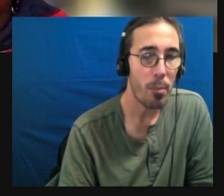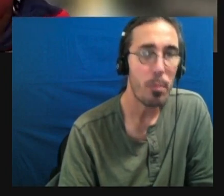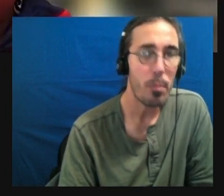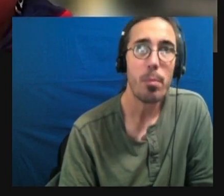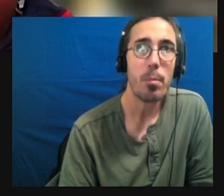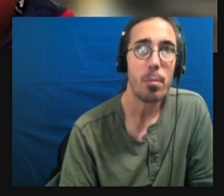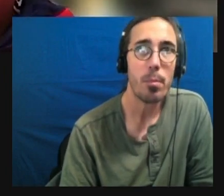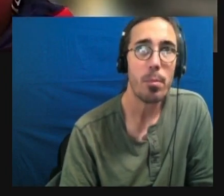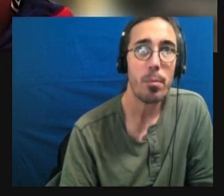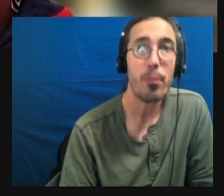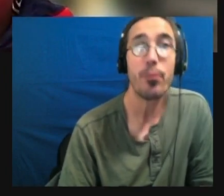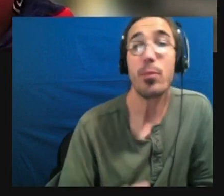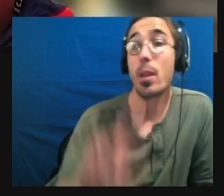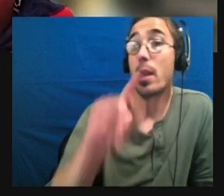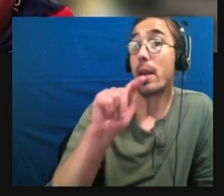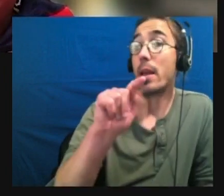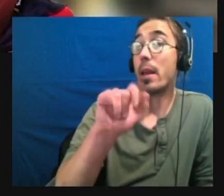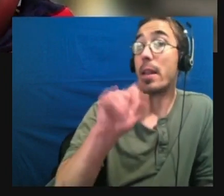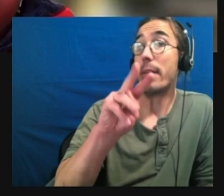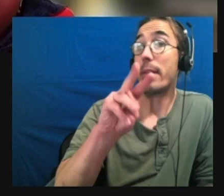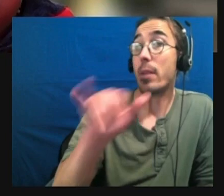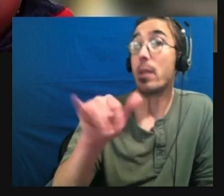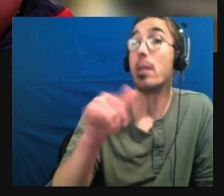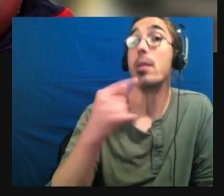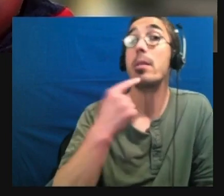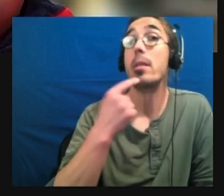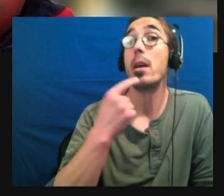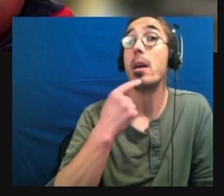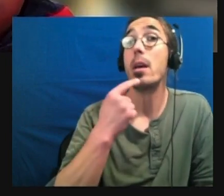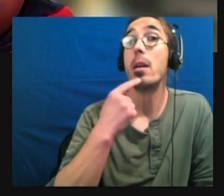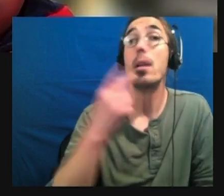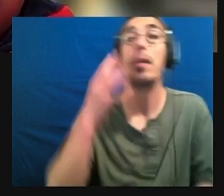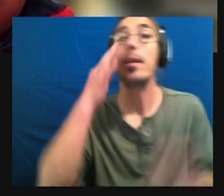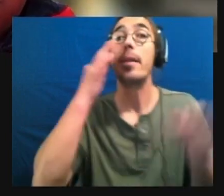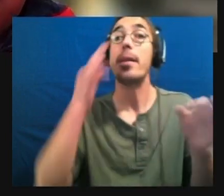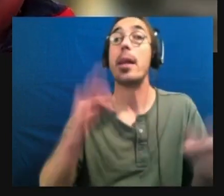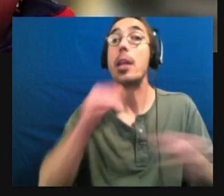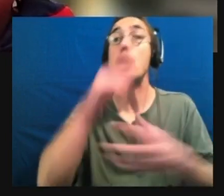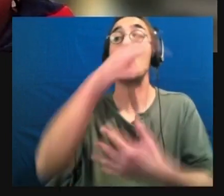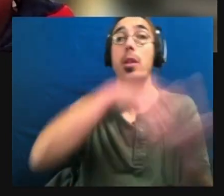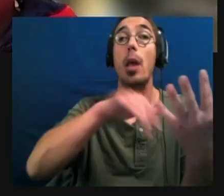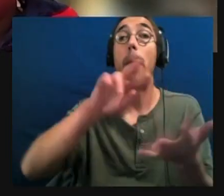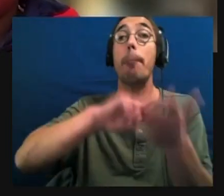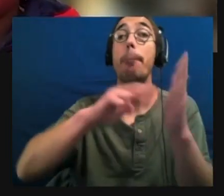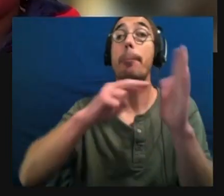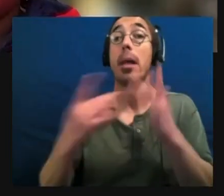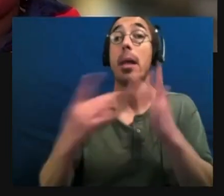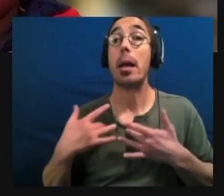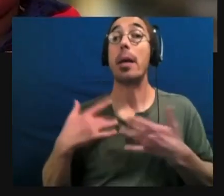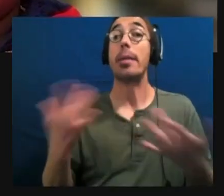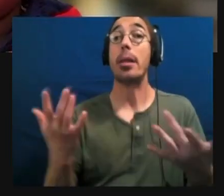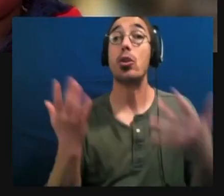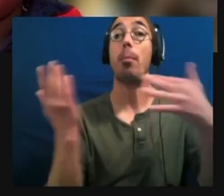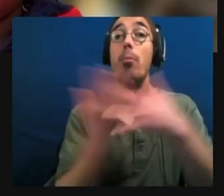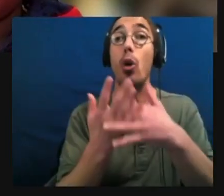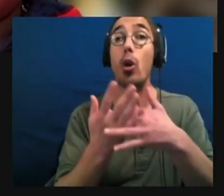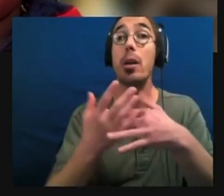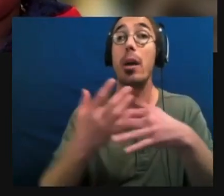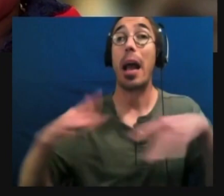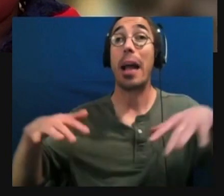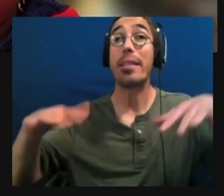Okay, Tiffany said choosing not to interact may be sensory break. It could be anxiety or social